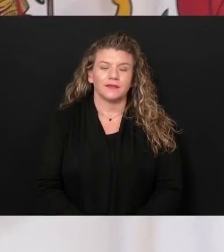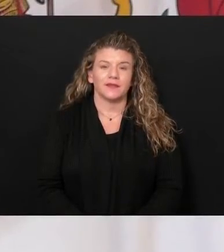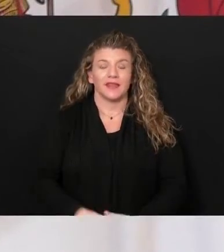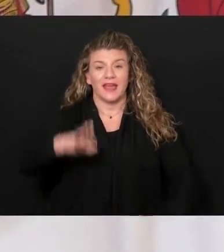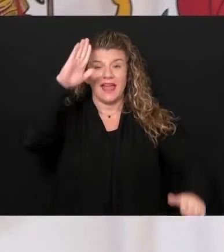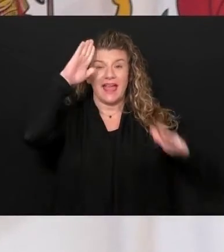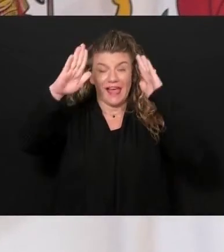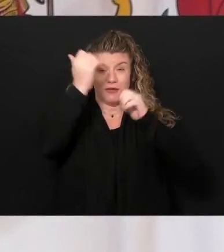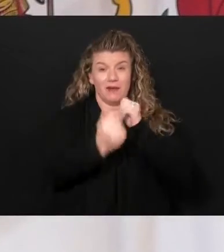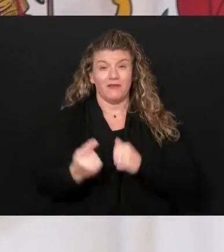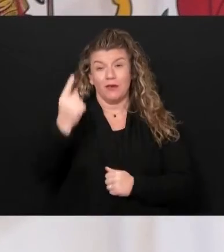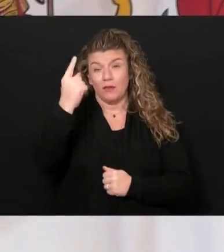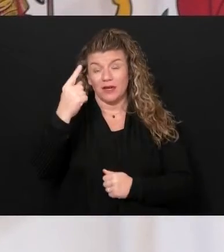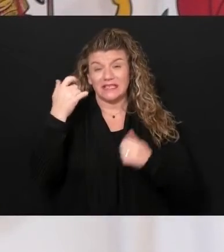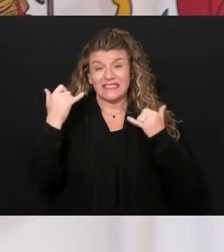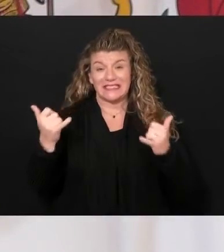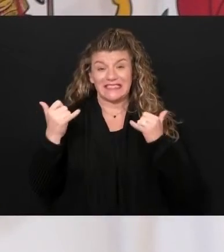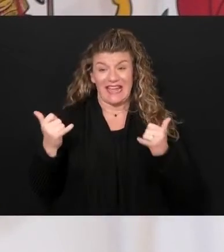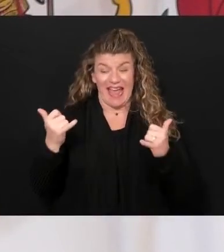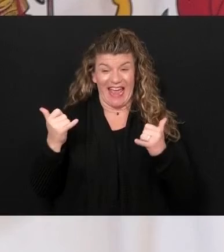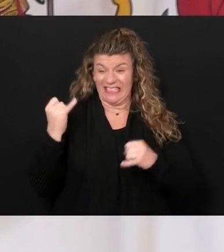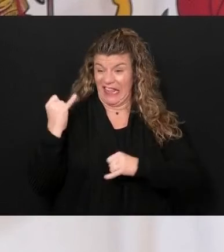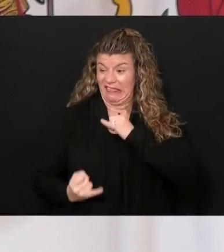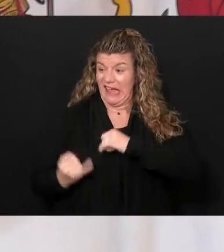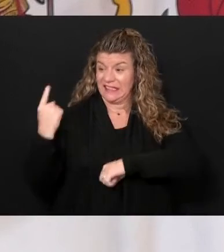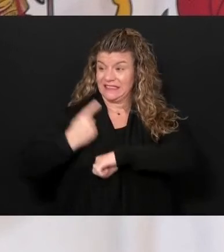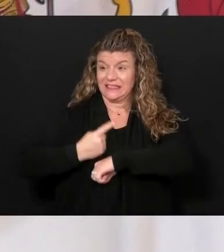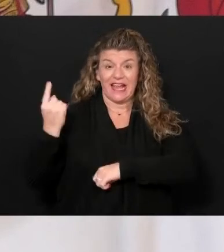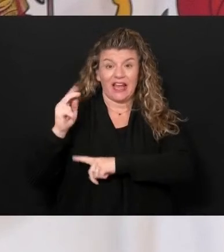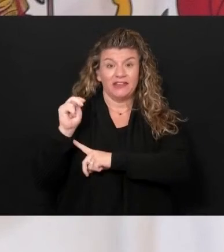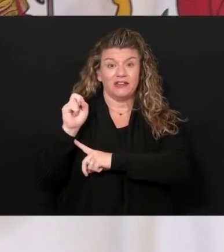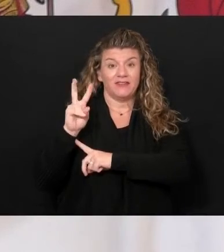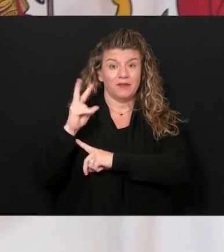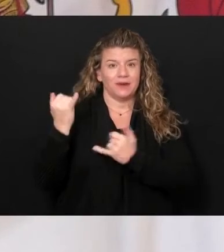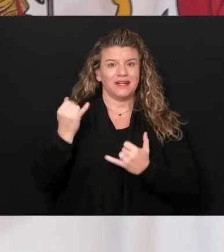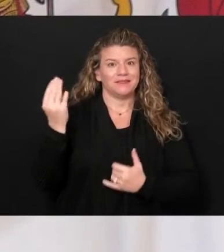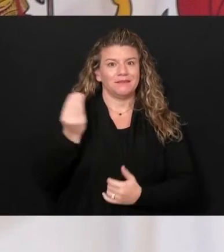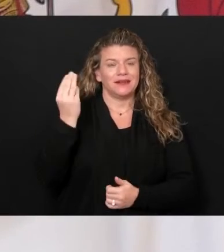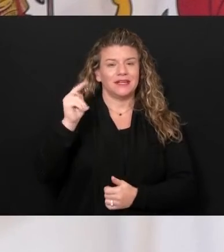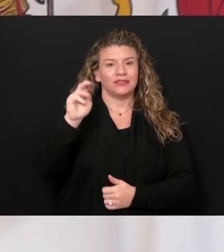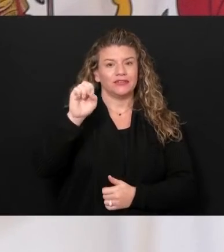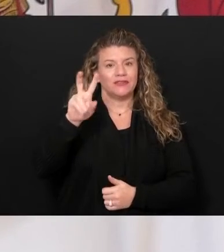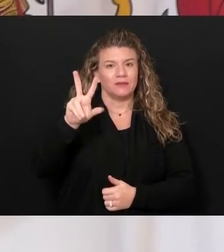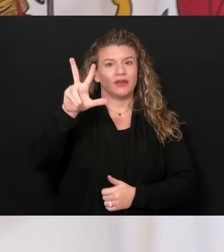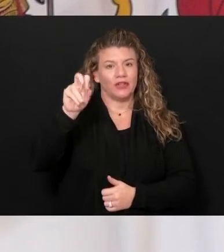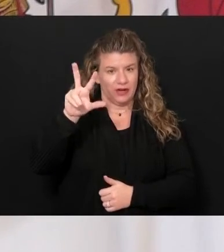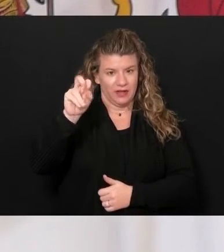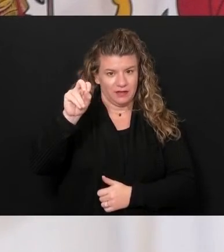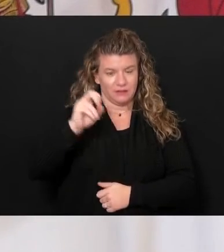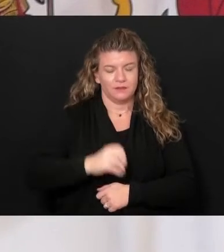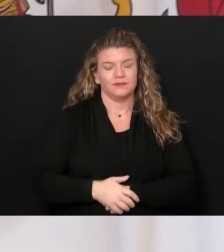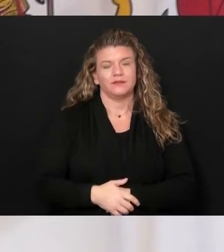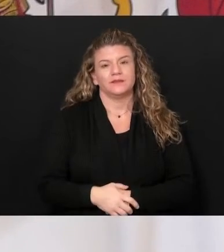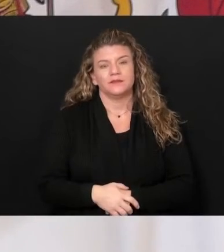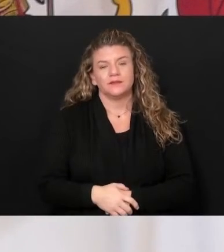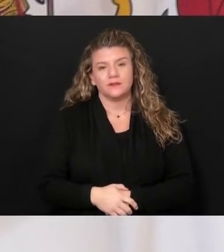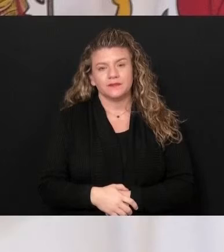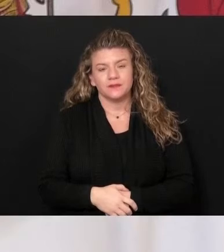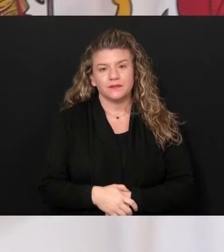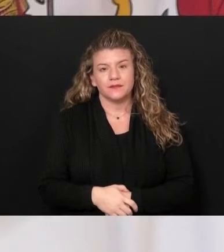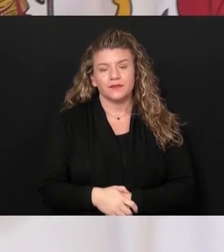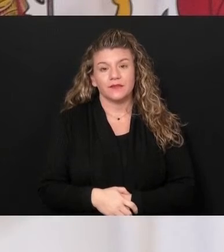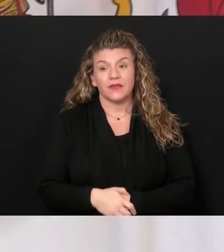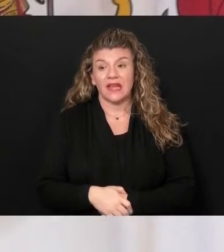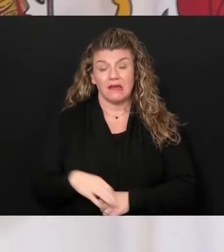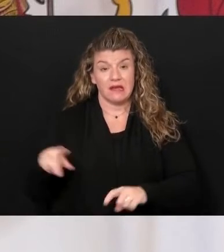Hello, everyone. It's the last day of November, Monday, November the 30th.